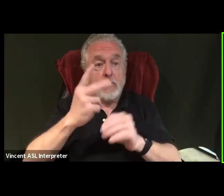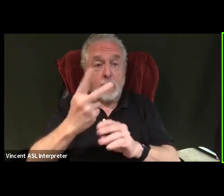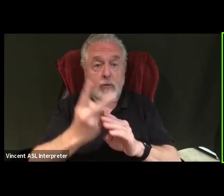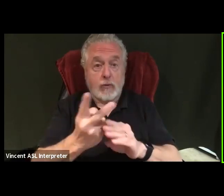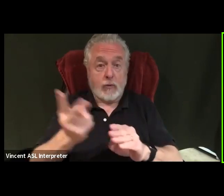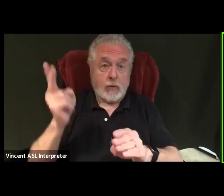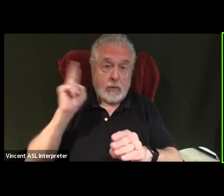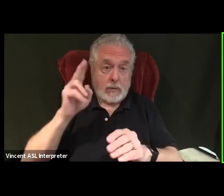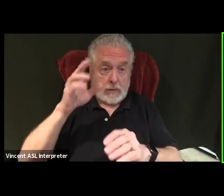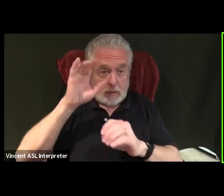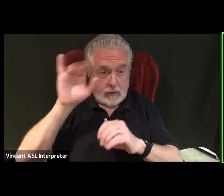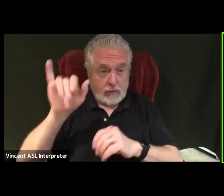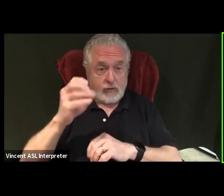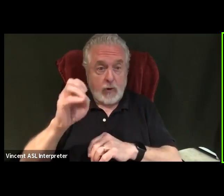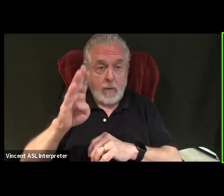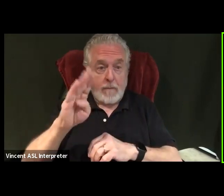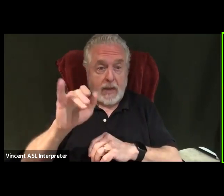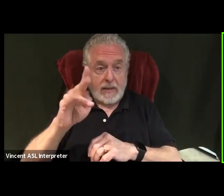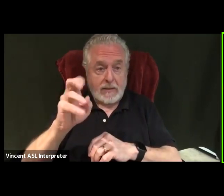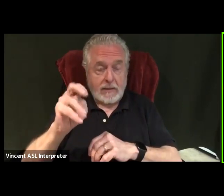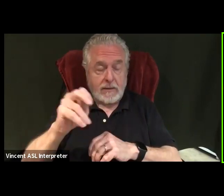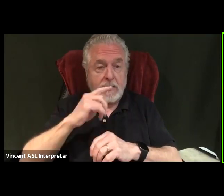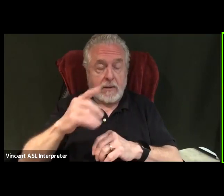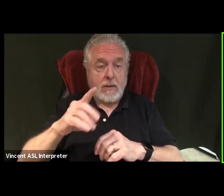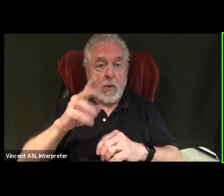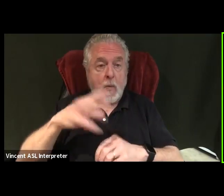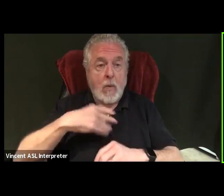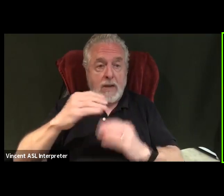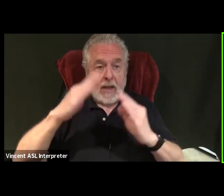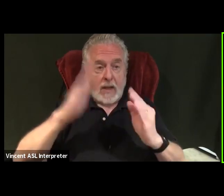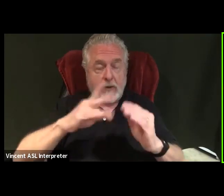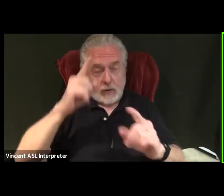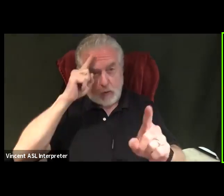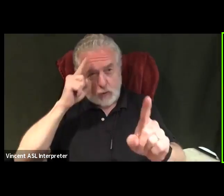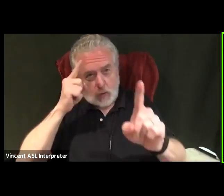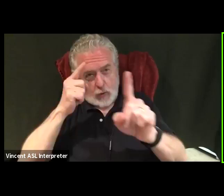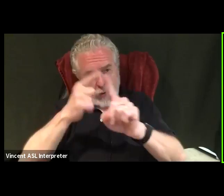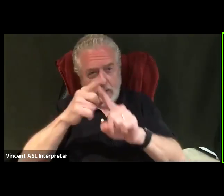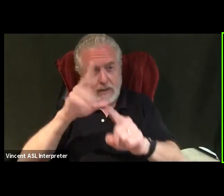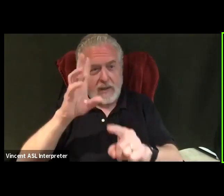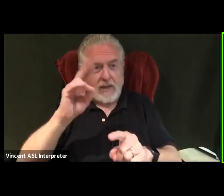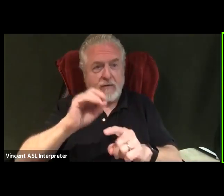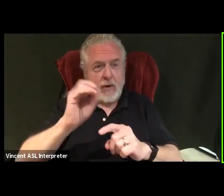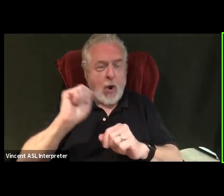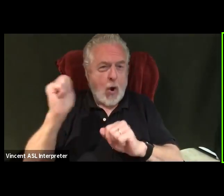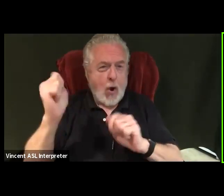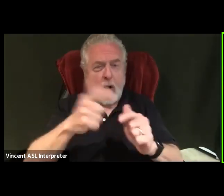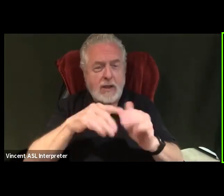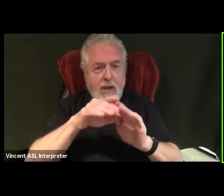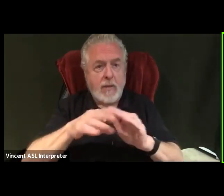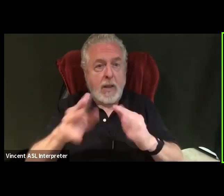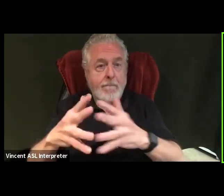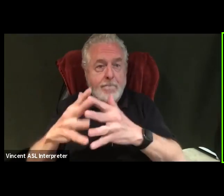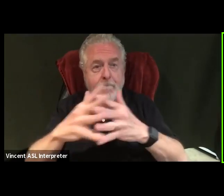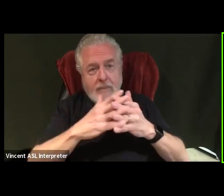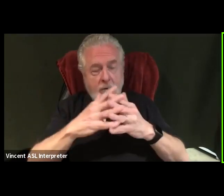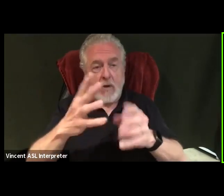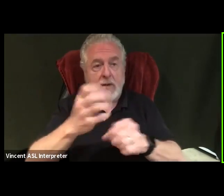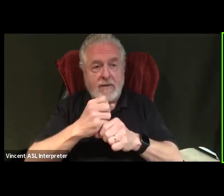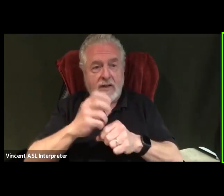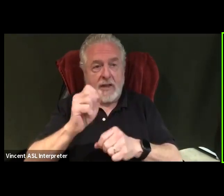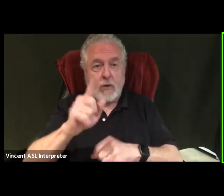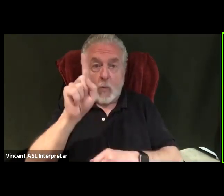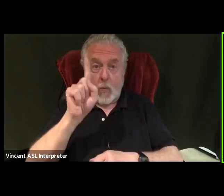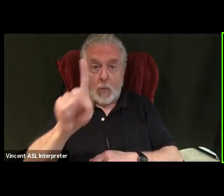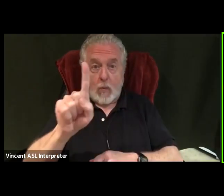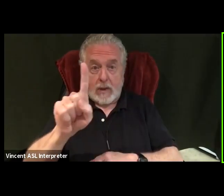ago, President Joe Biden said in a speech from the White House that it was his goal that 70% of all eligible Americans would have received at least